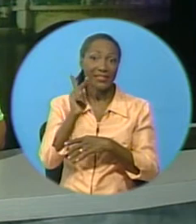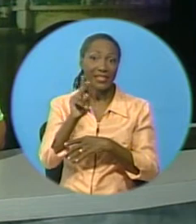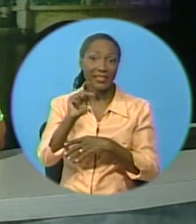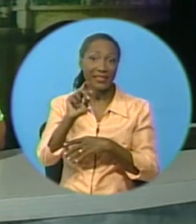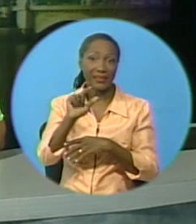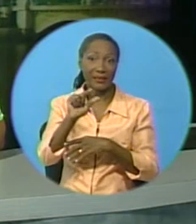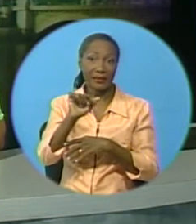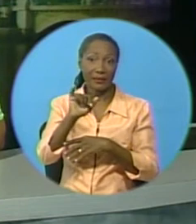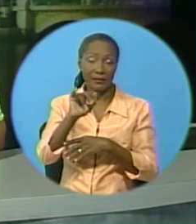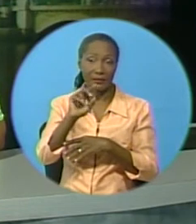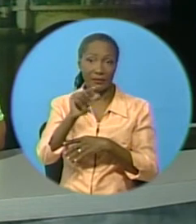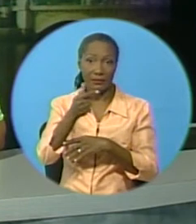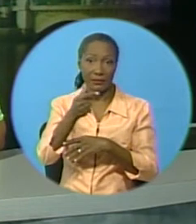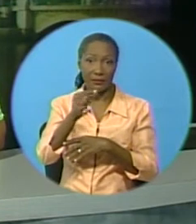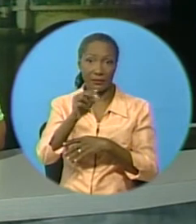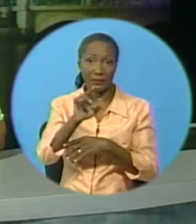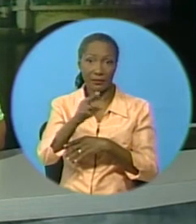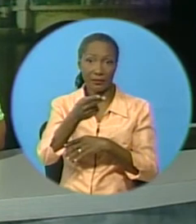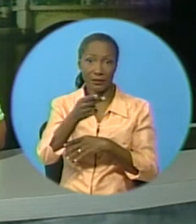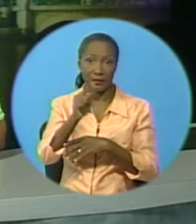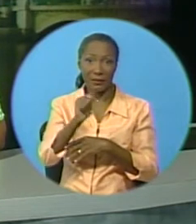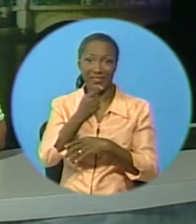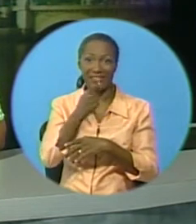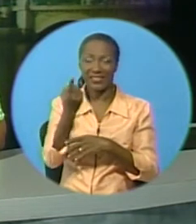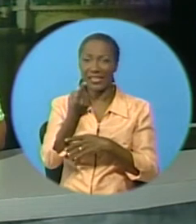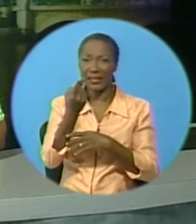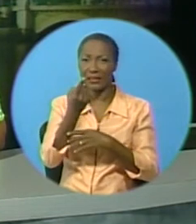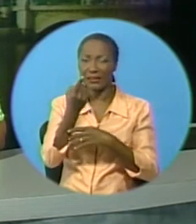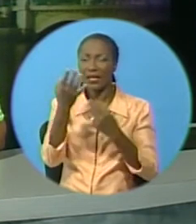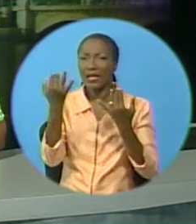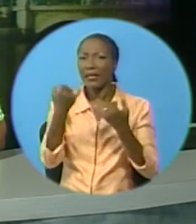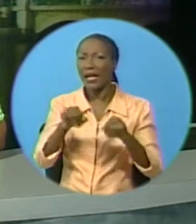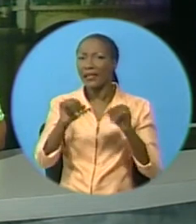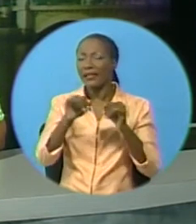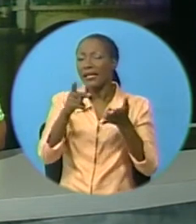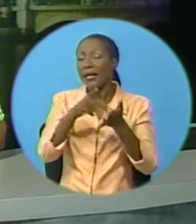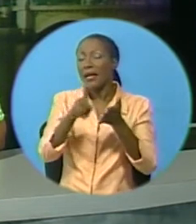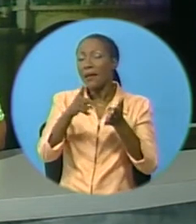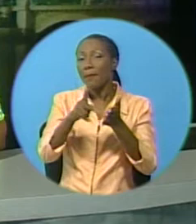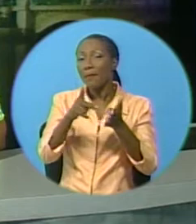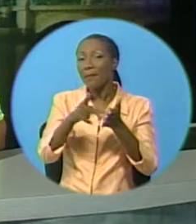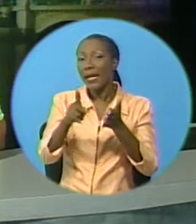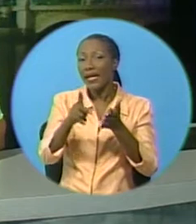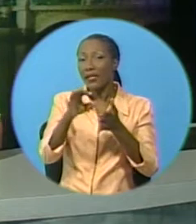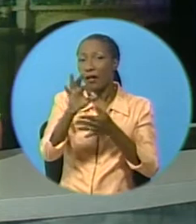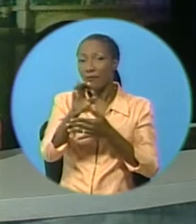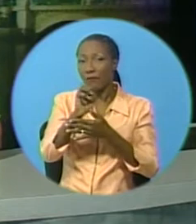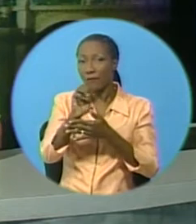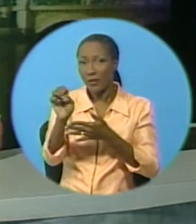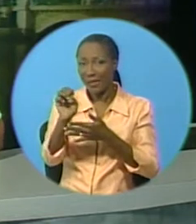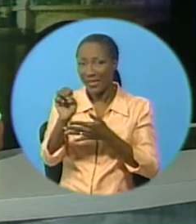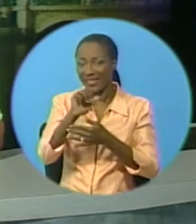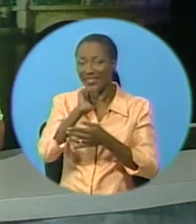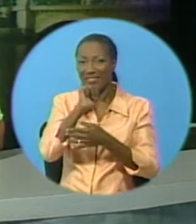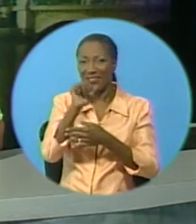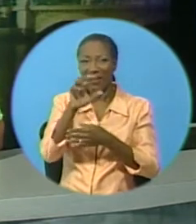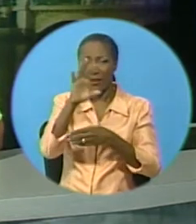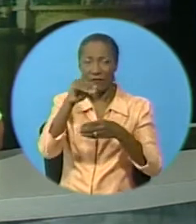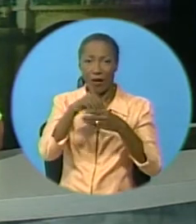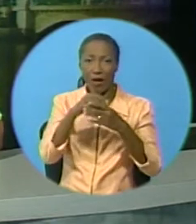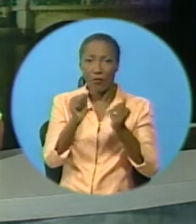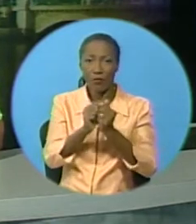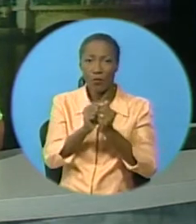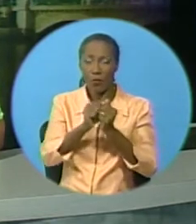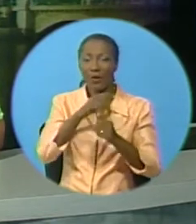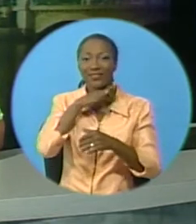the recent implementation of the tipping fee has anything to do with the illegal dumping at Butts Plantation over in St. Thomas. Speaking